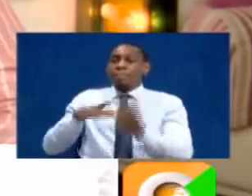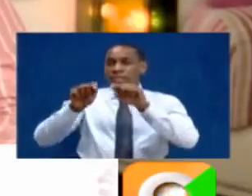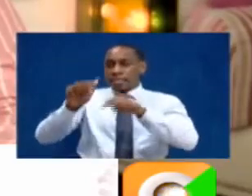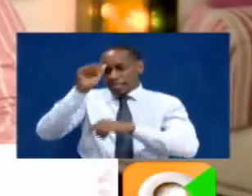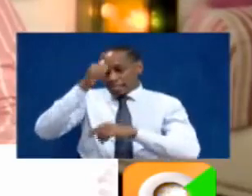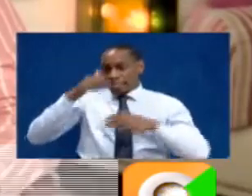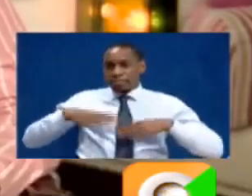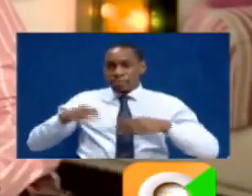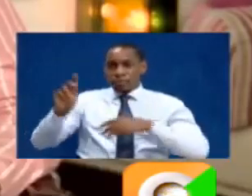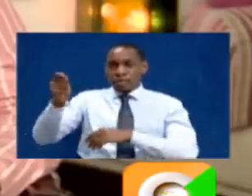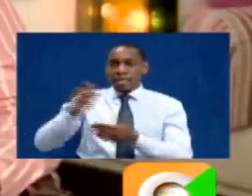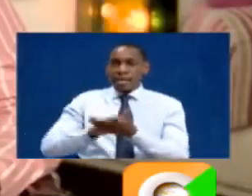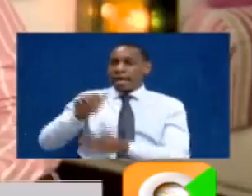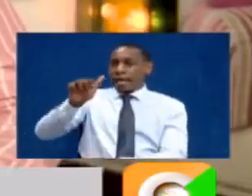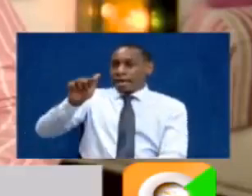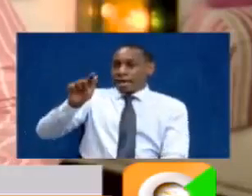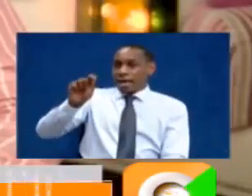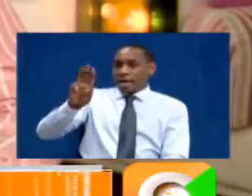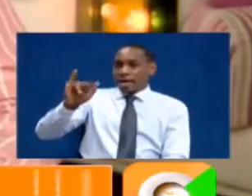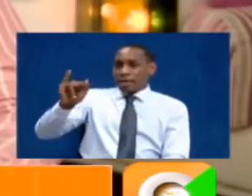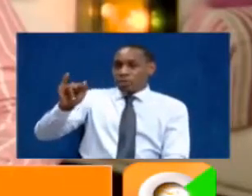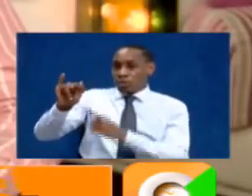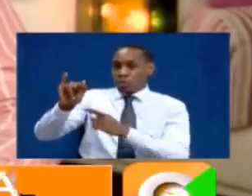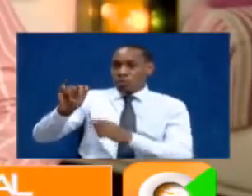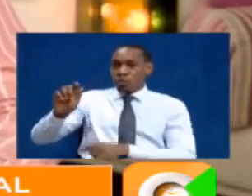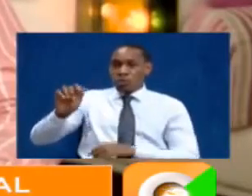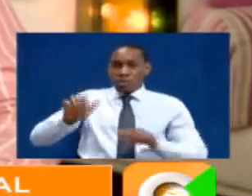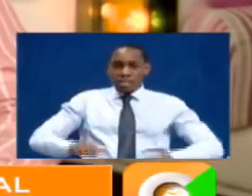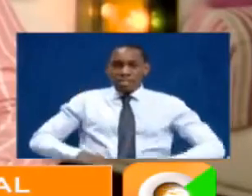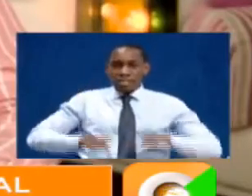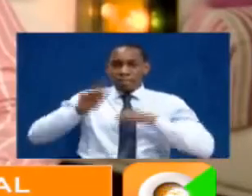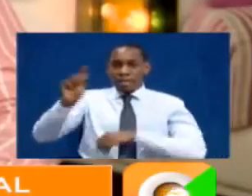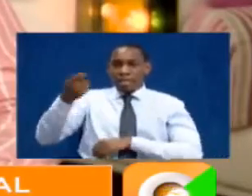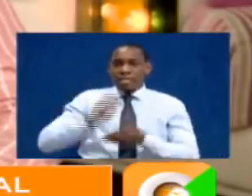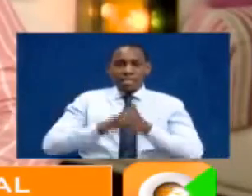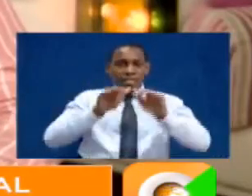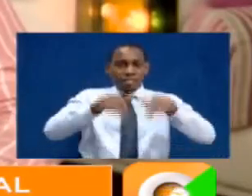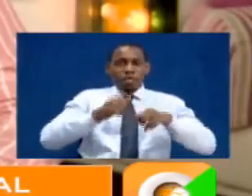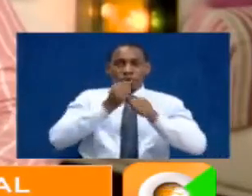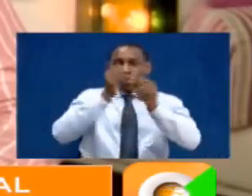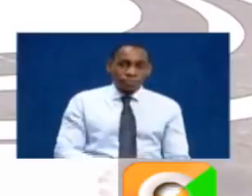jokes. Atwoli'S is I think he's the chairman of Kenya Horticultural something